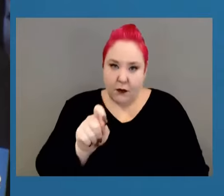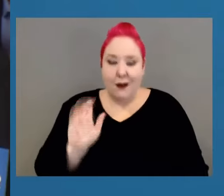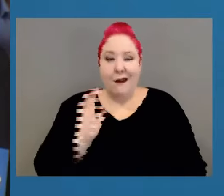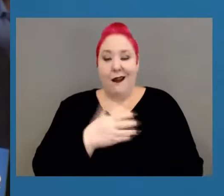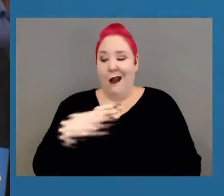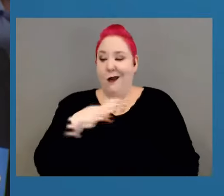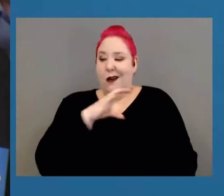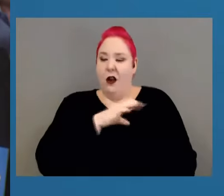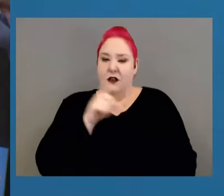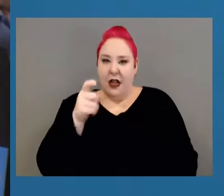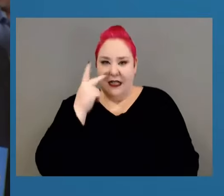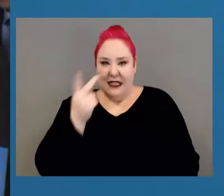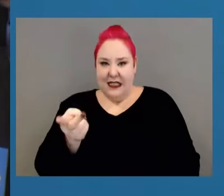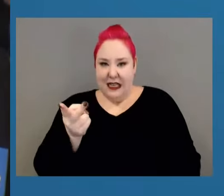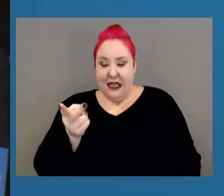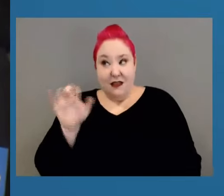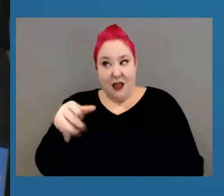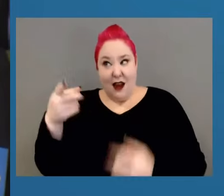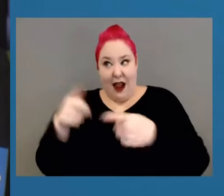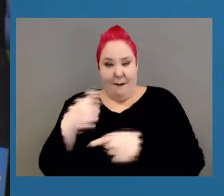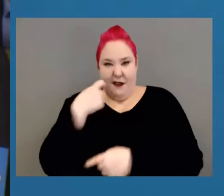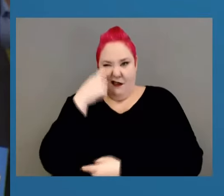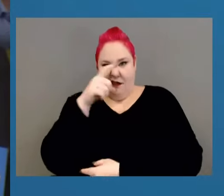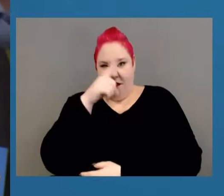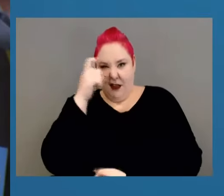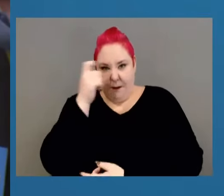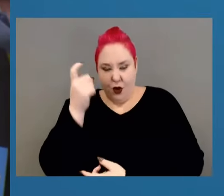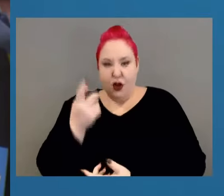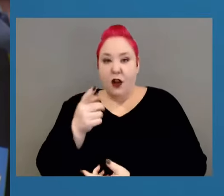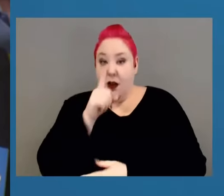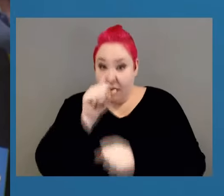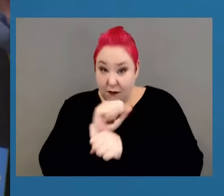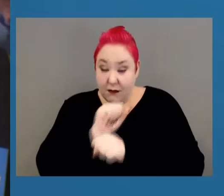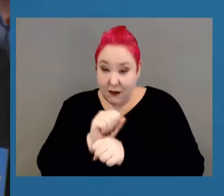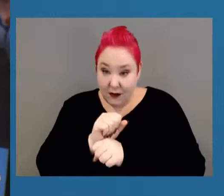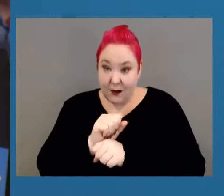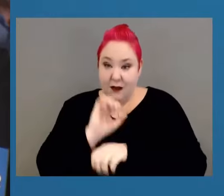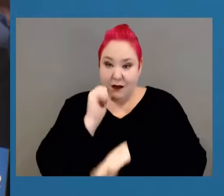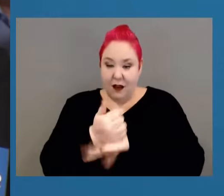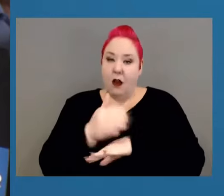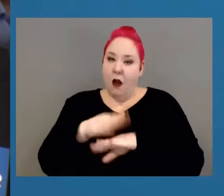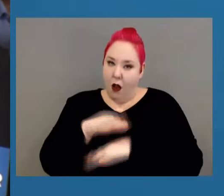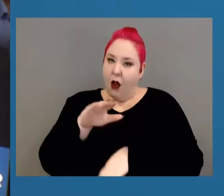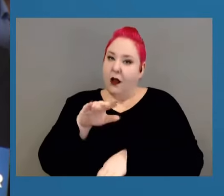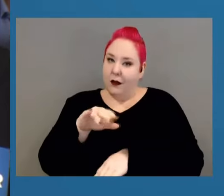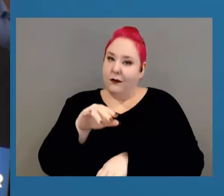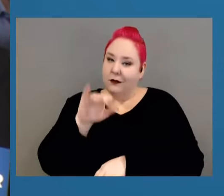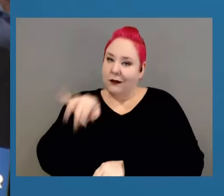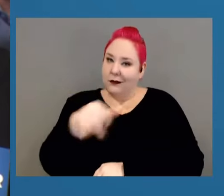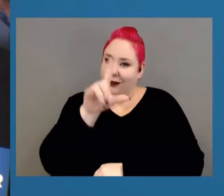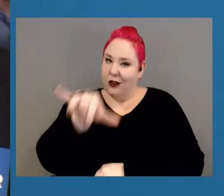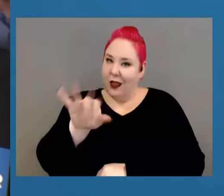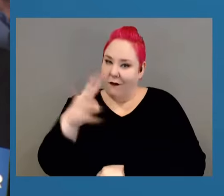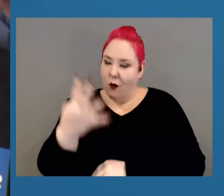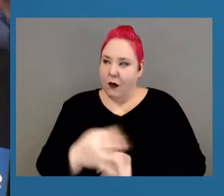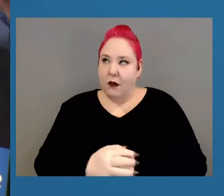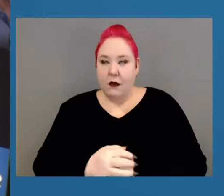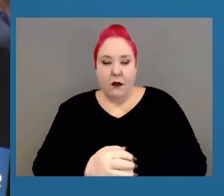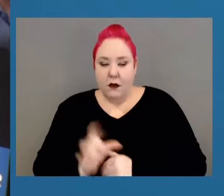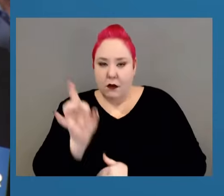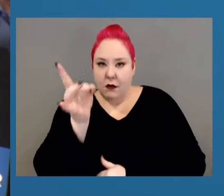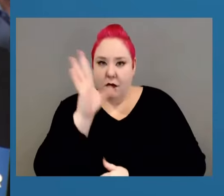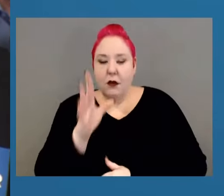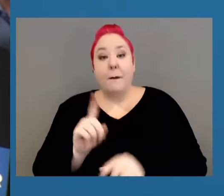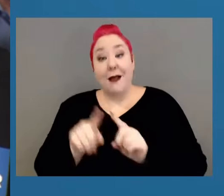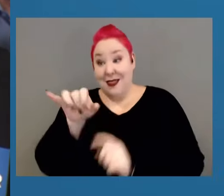seeing that unfold over the summer and signed into law literally on Independence Day. Let's talk about the effects of that. It'll kick nearly 2